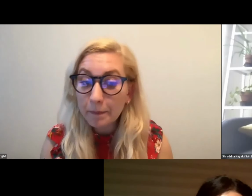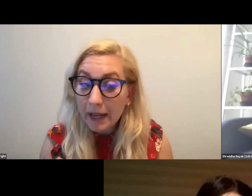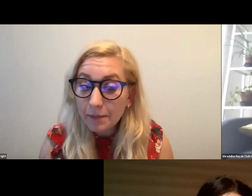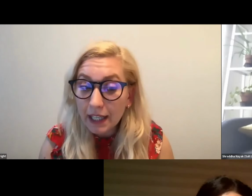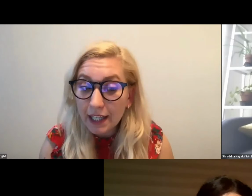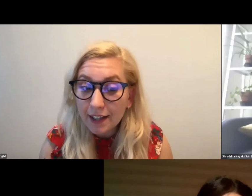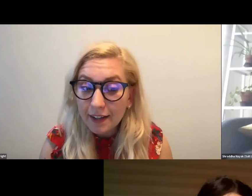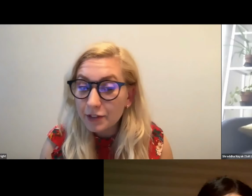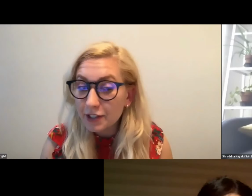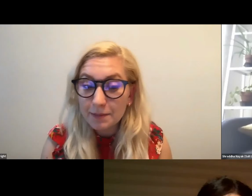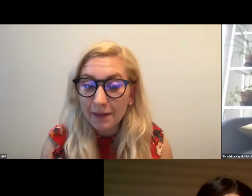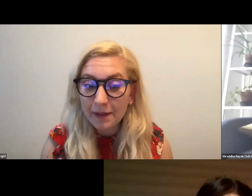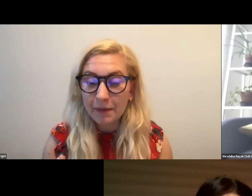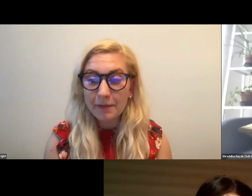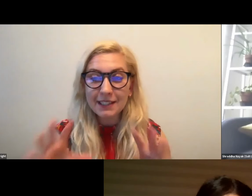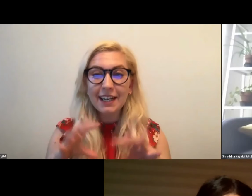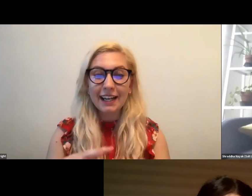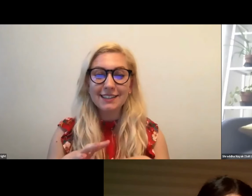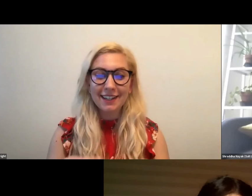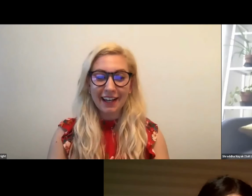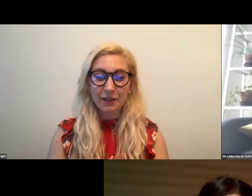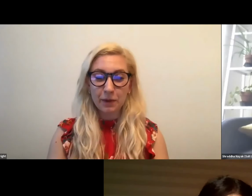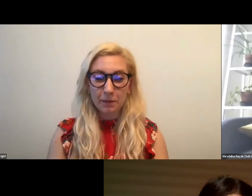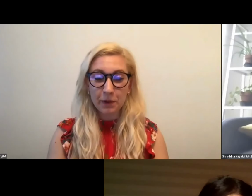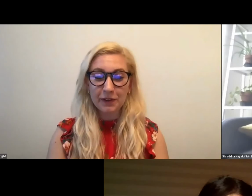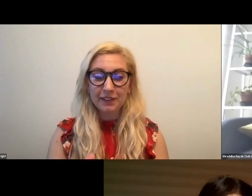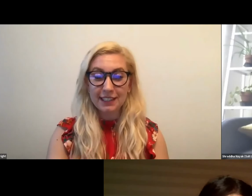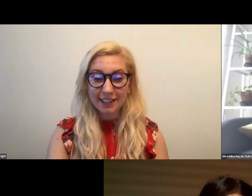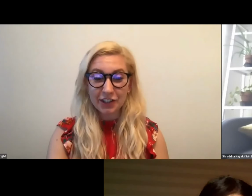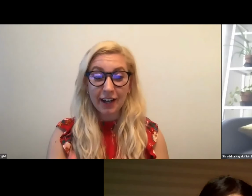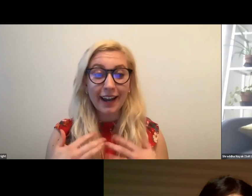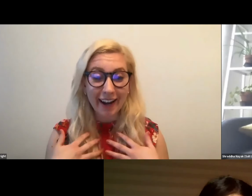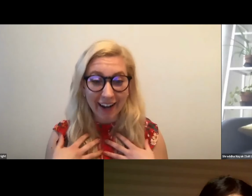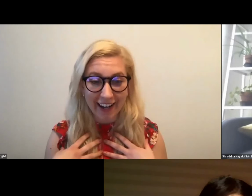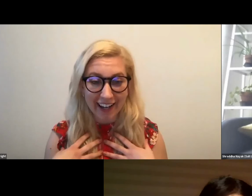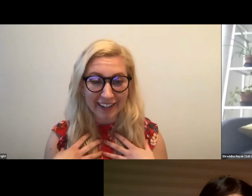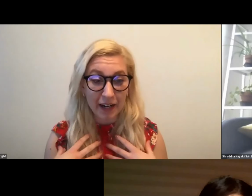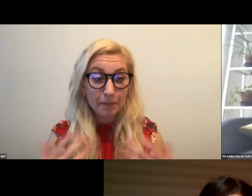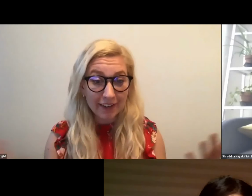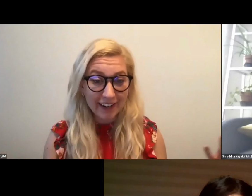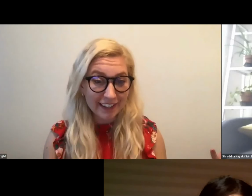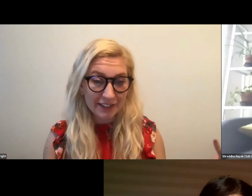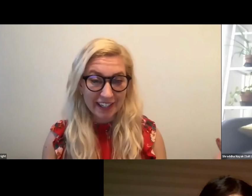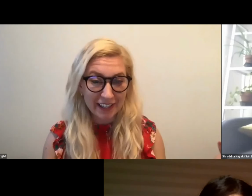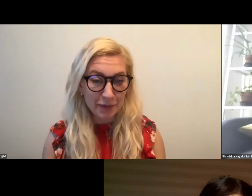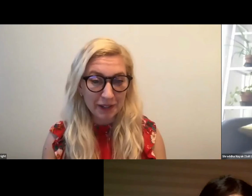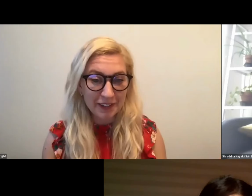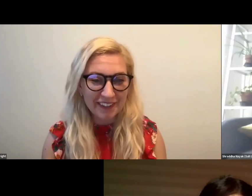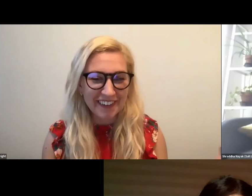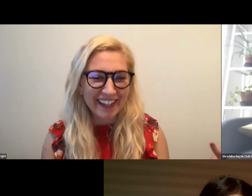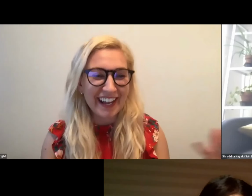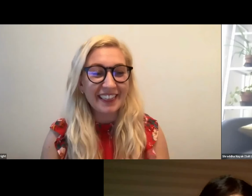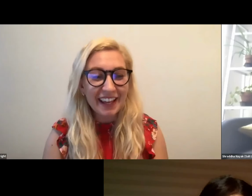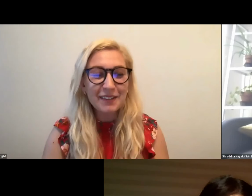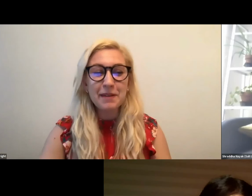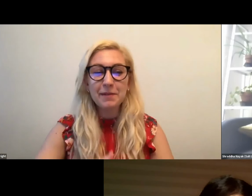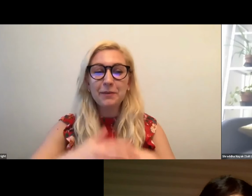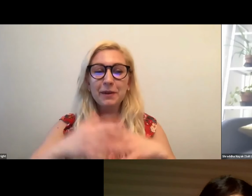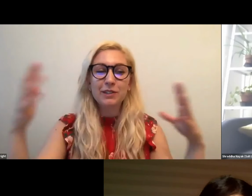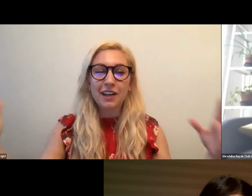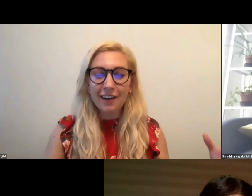All right. Well, maybe, just maybe tonight's the night when both Deeksha and I get a better understanding of what you do. And